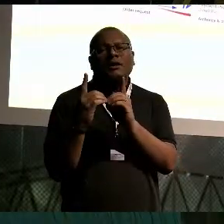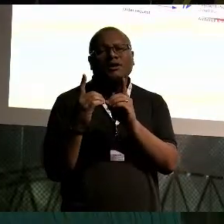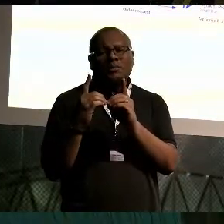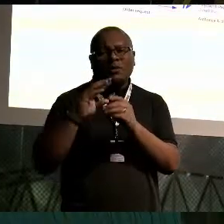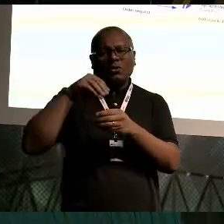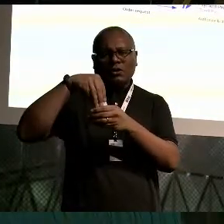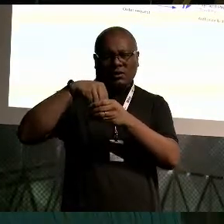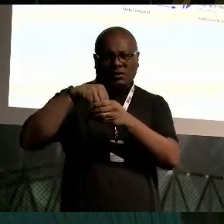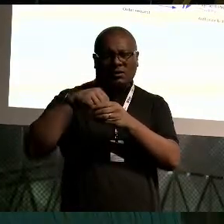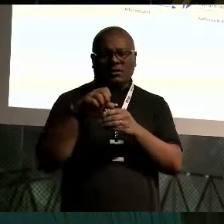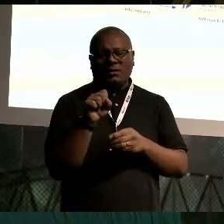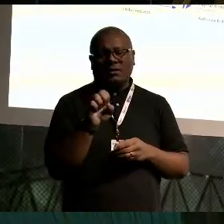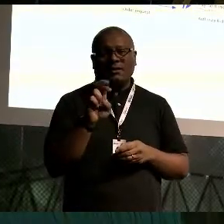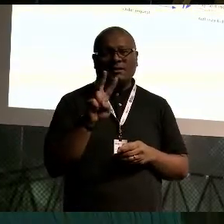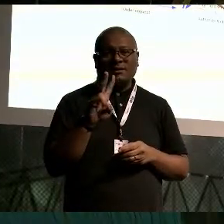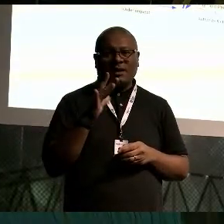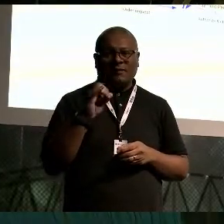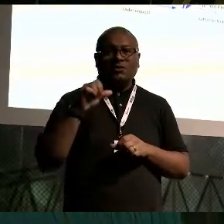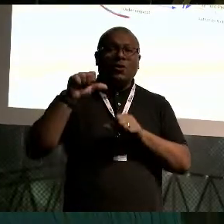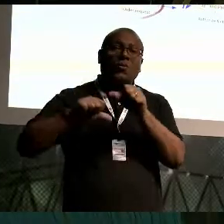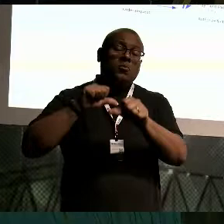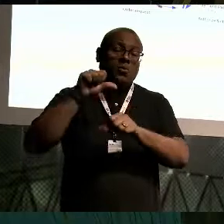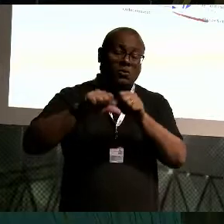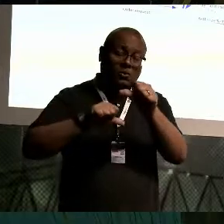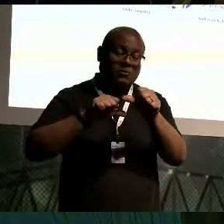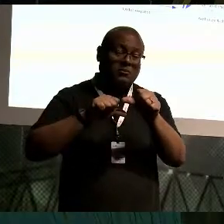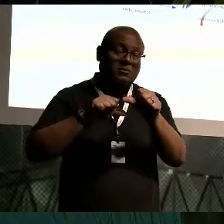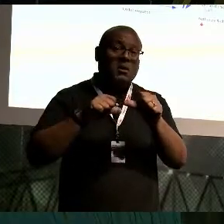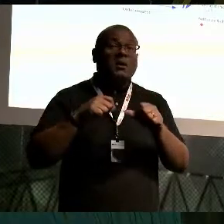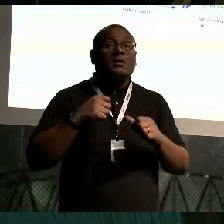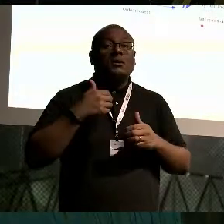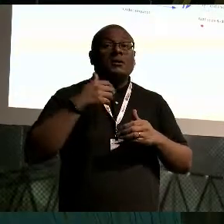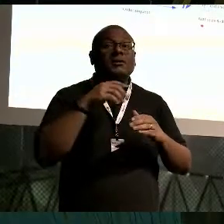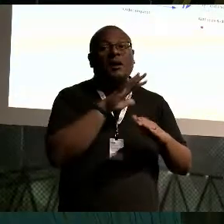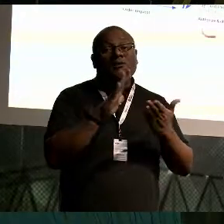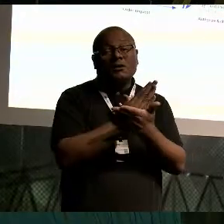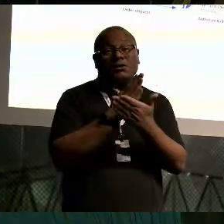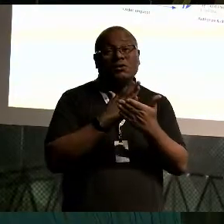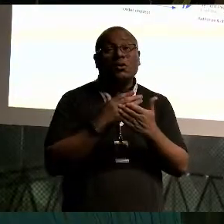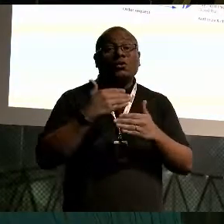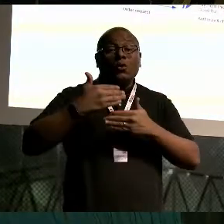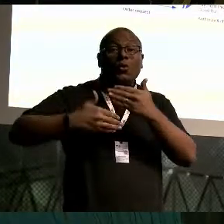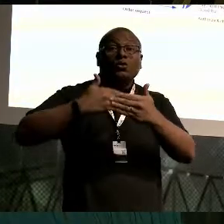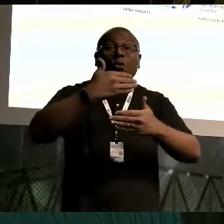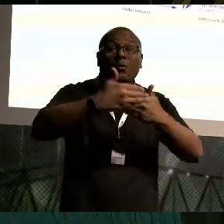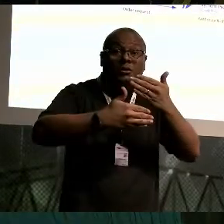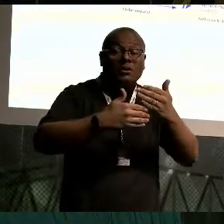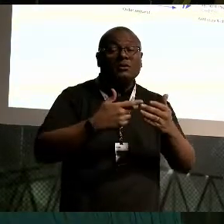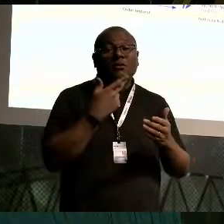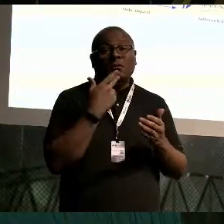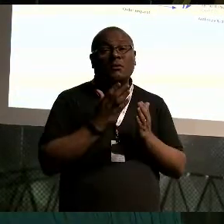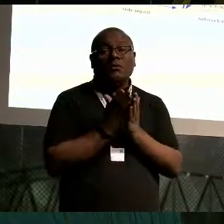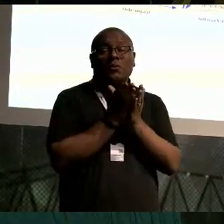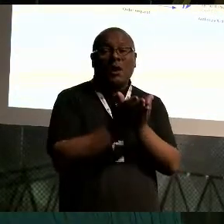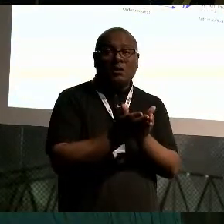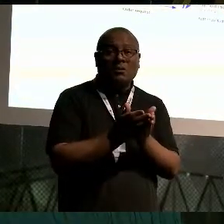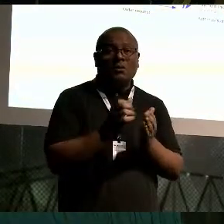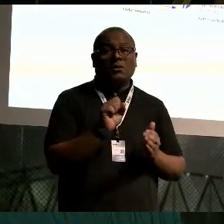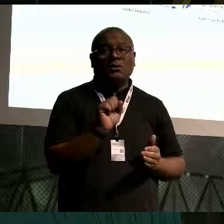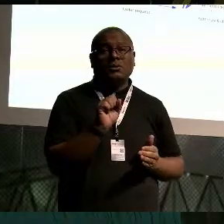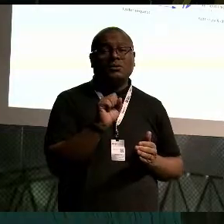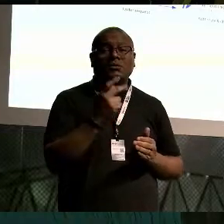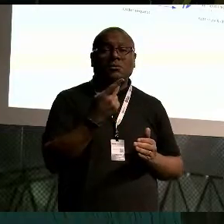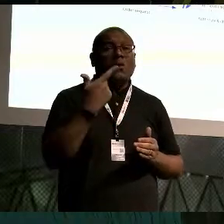calls the next service in the chain. So the front end knows about the payment processor knows about the shipper, so on and so forth. So